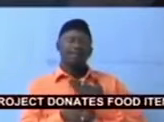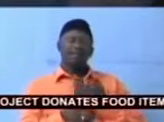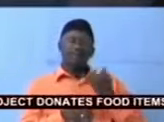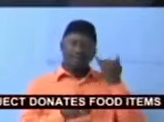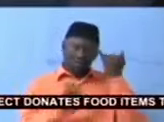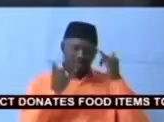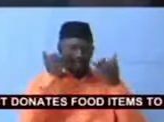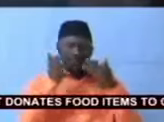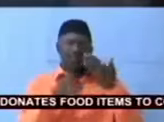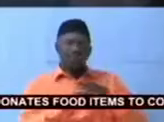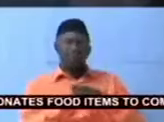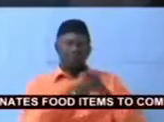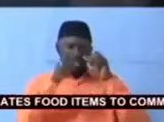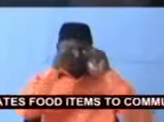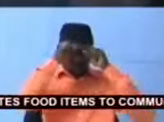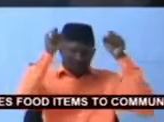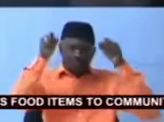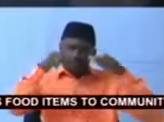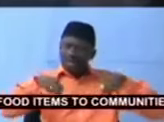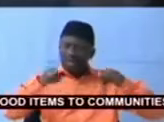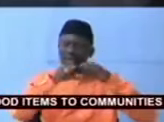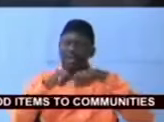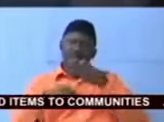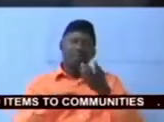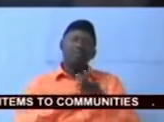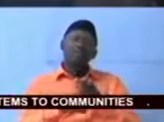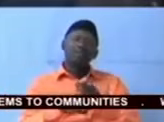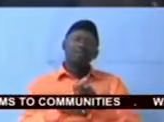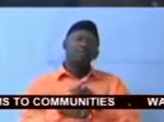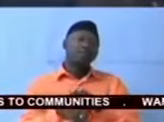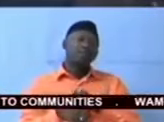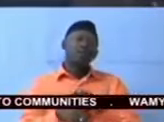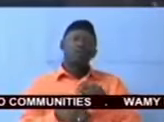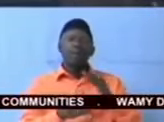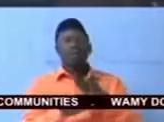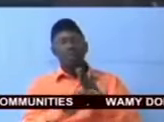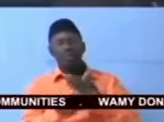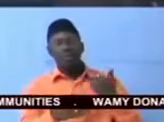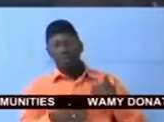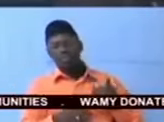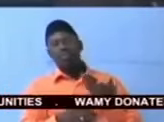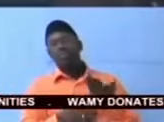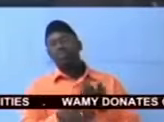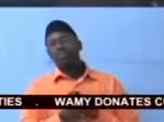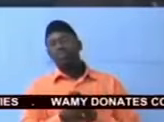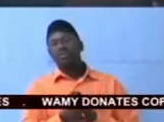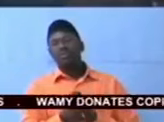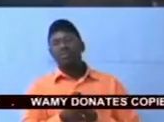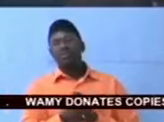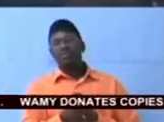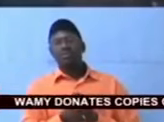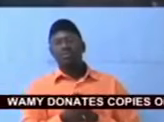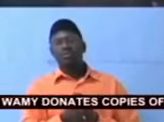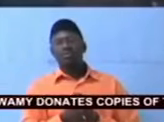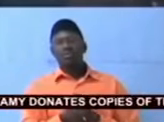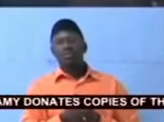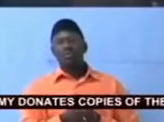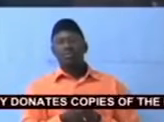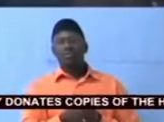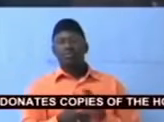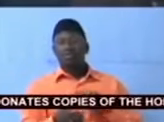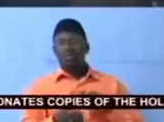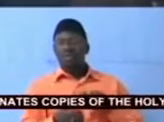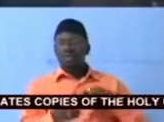xamne feñu ci ben ci bu bi ak téme ci walli nguur gi. So in my mind, the safety of the accused person was paramount. Téteme nak